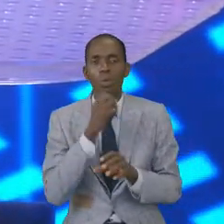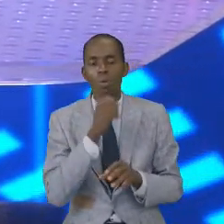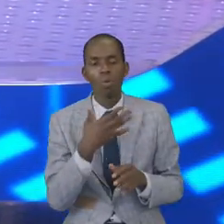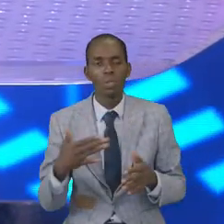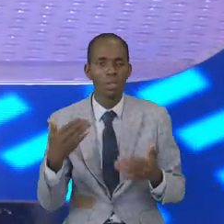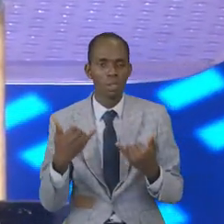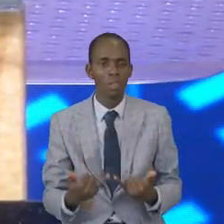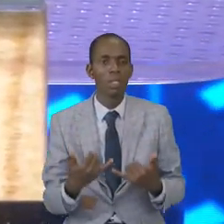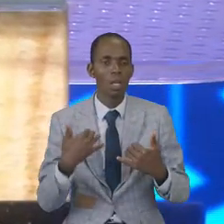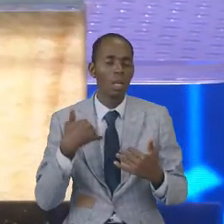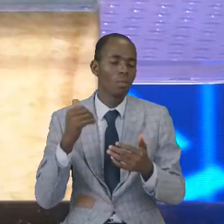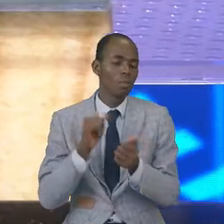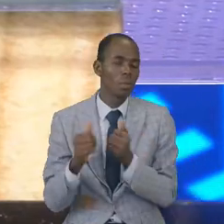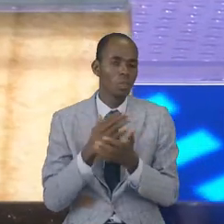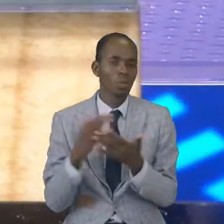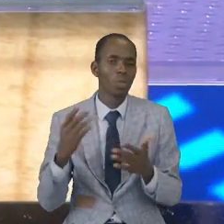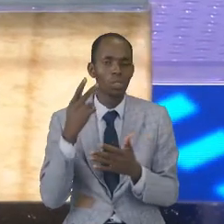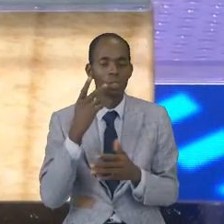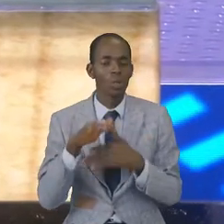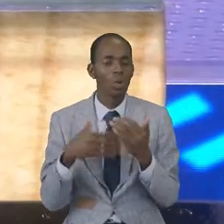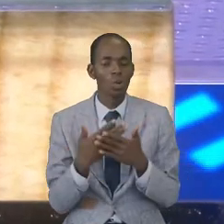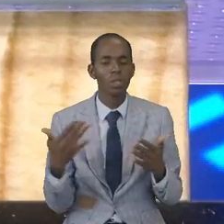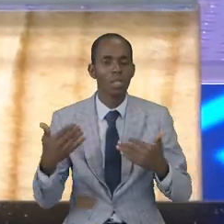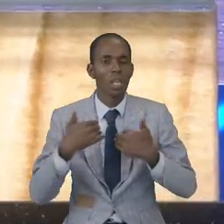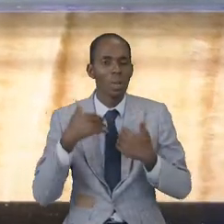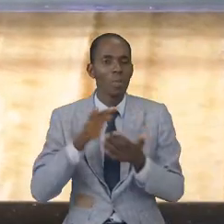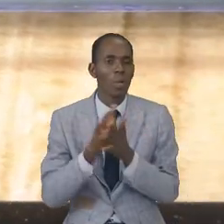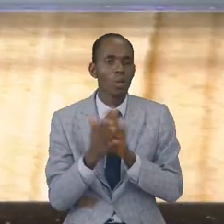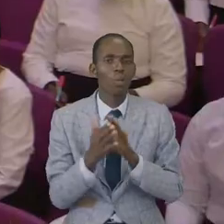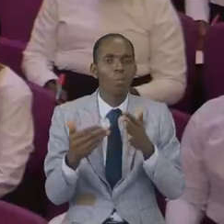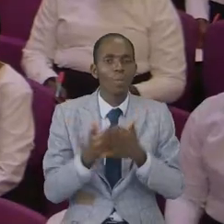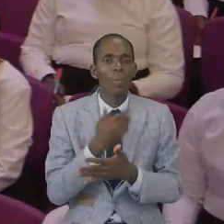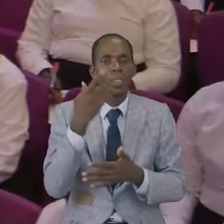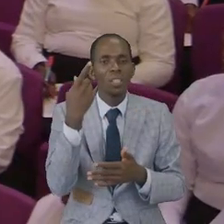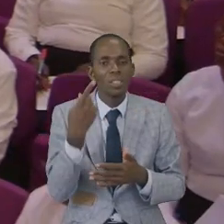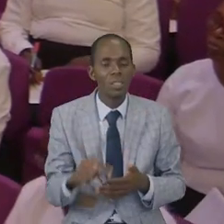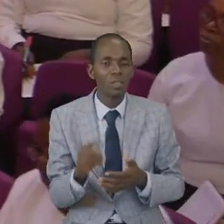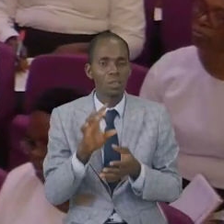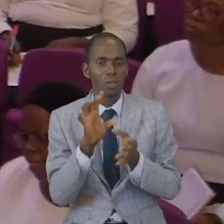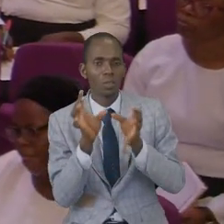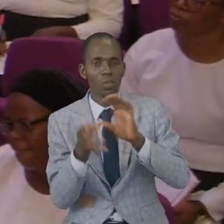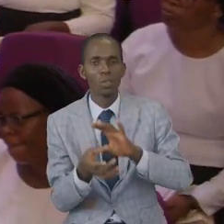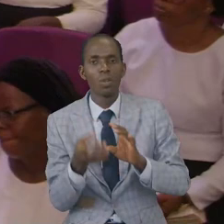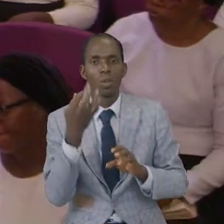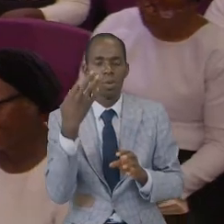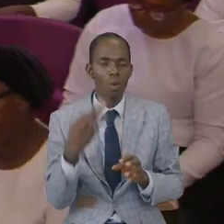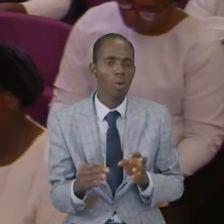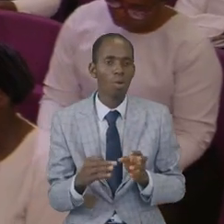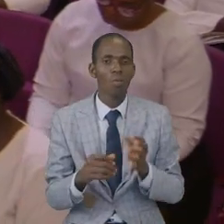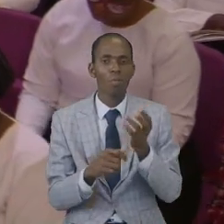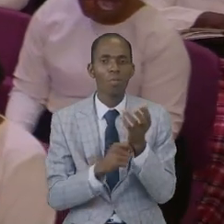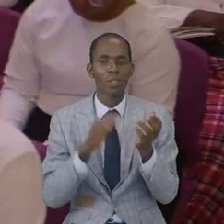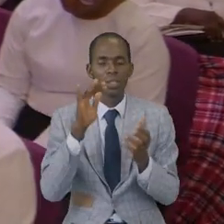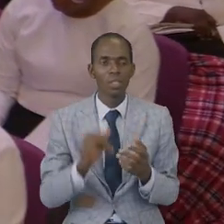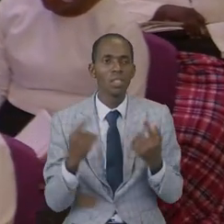passed away, and behold, all things have become new. The conversion of fleshly